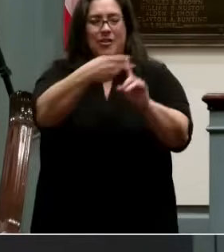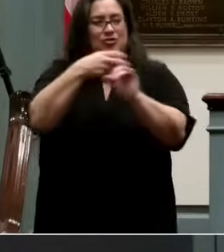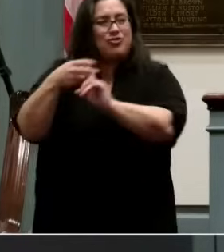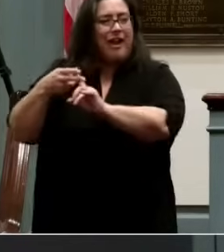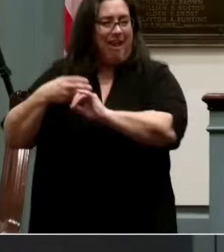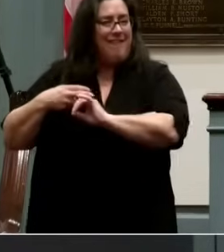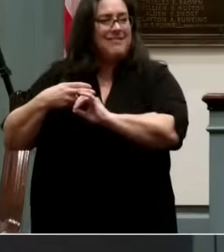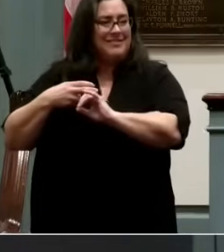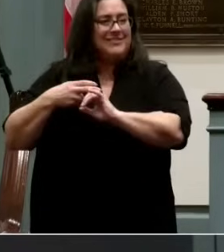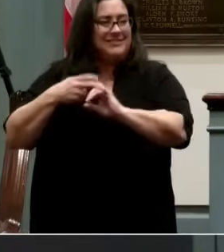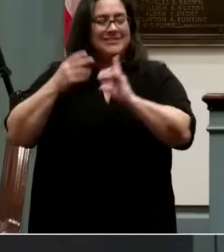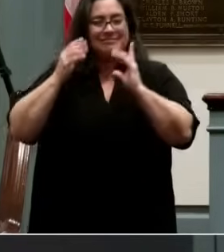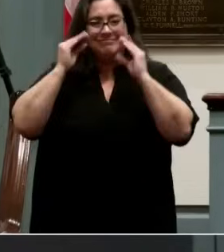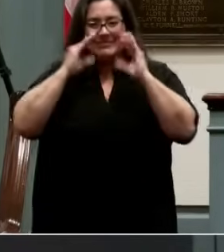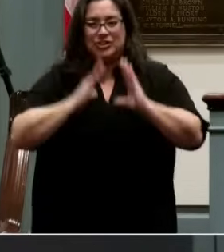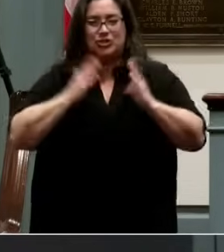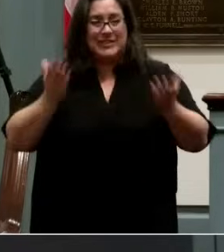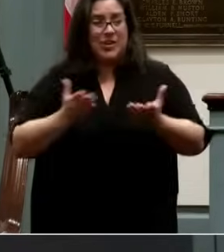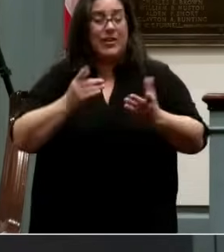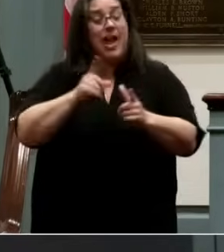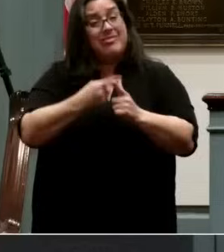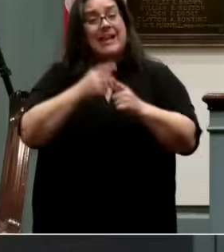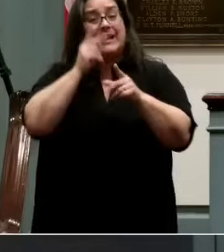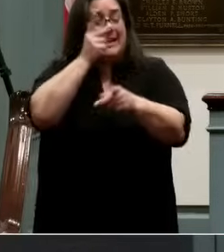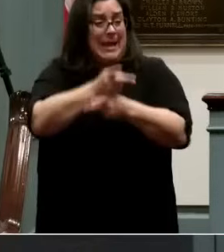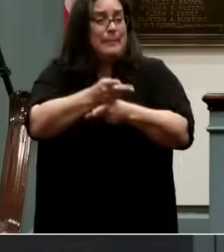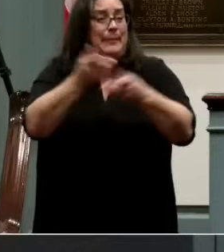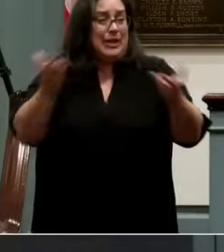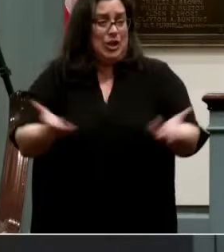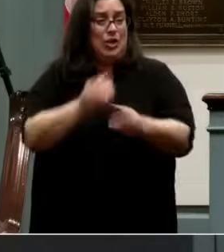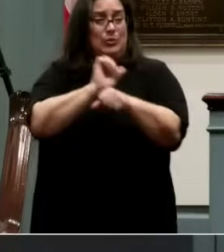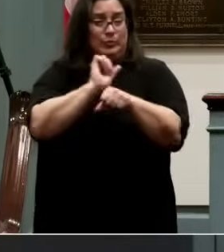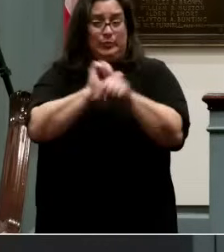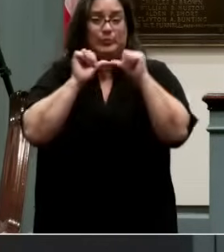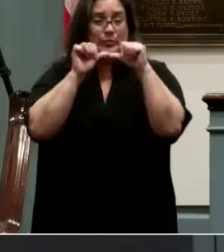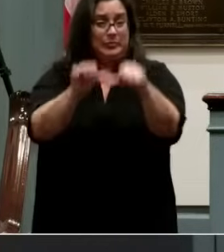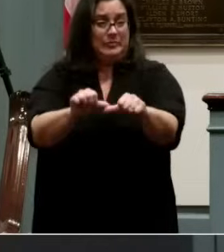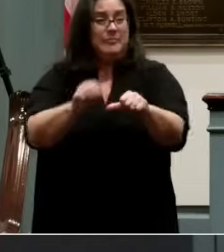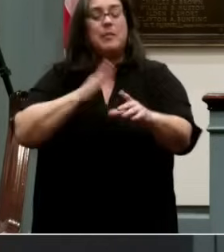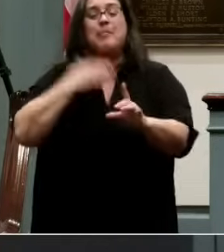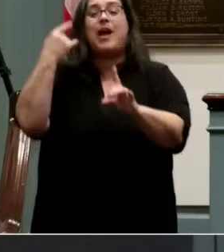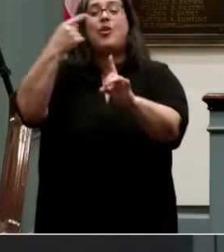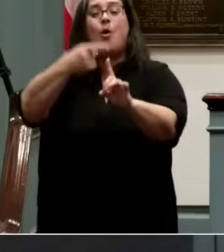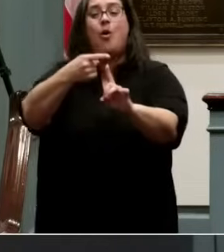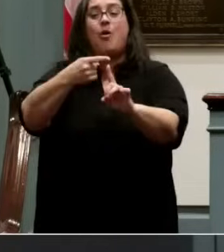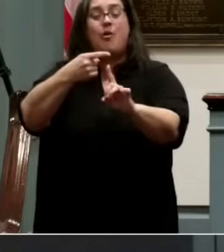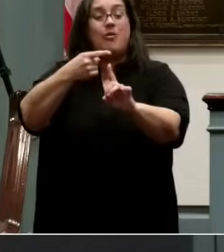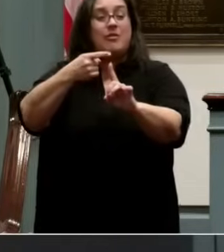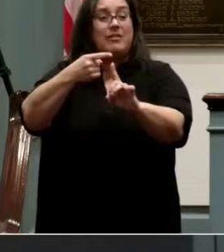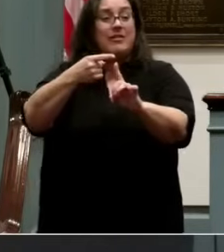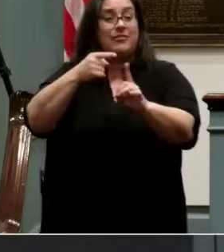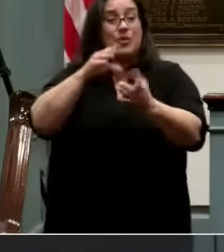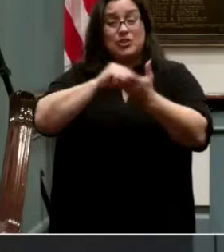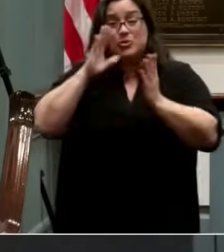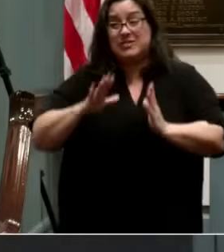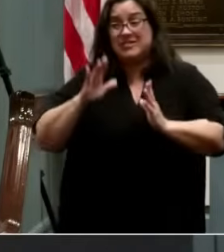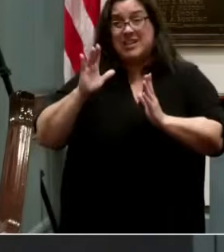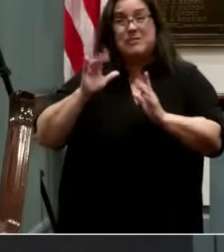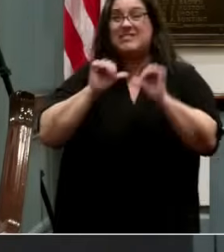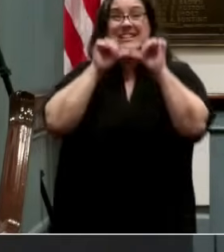here, and that's as important. My goals for Delaware students have been consistent from the start of our